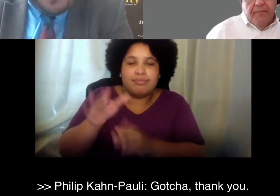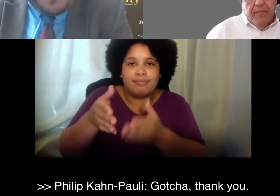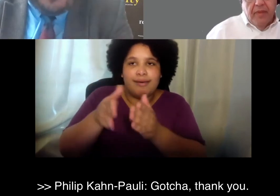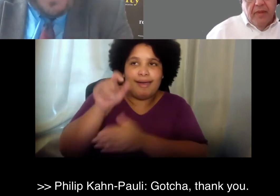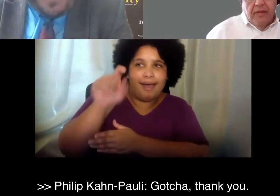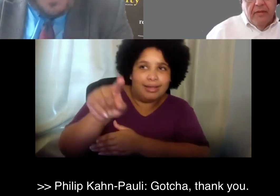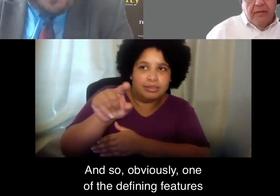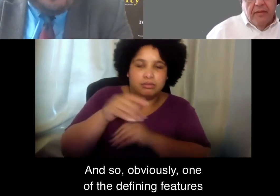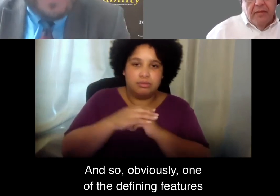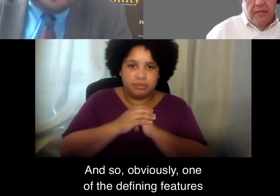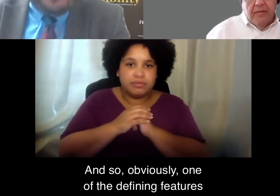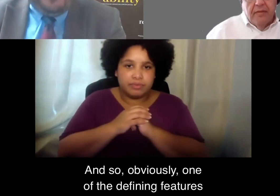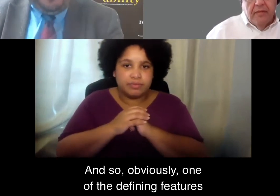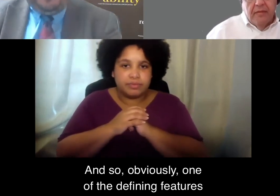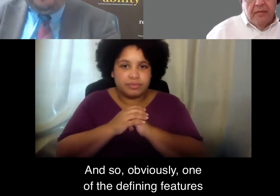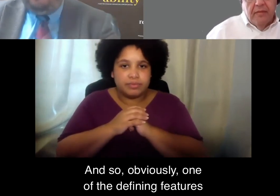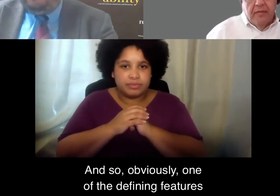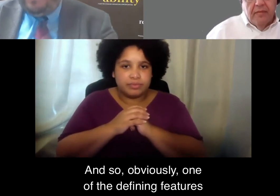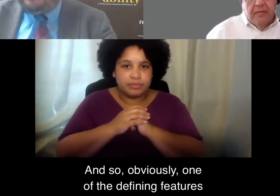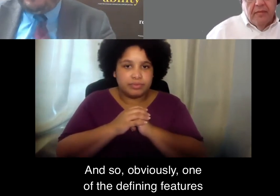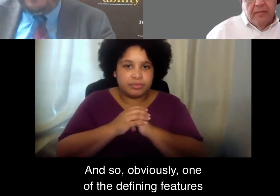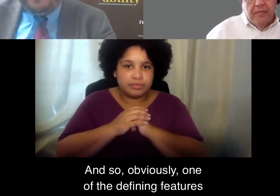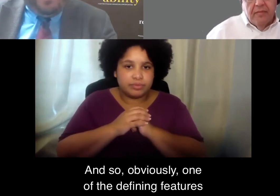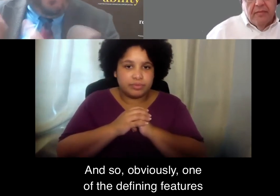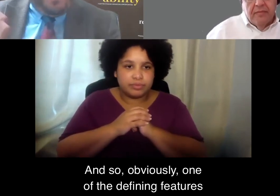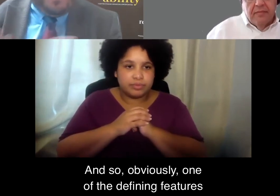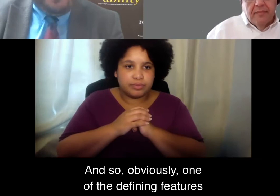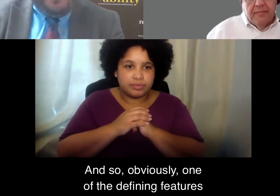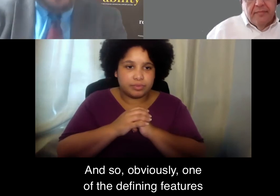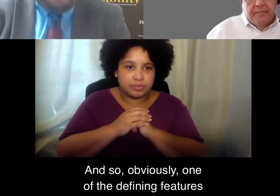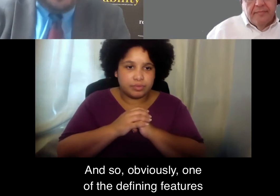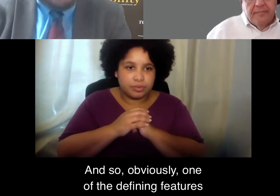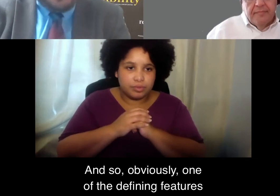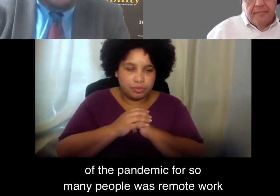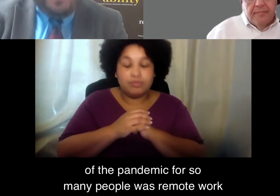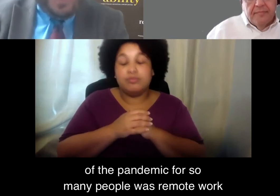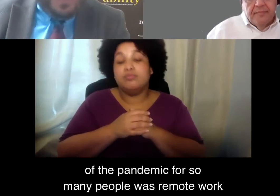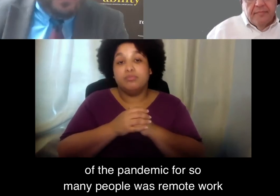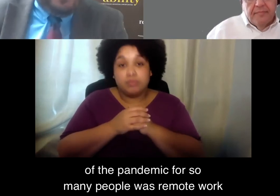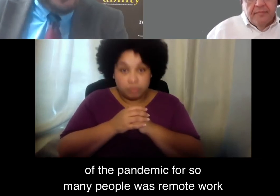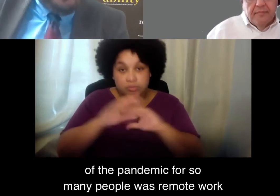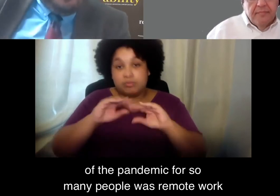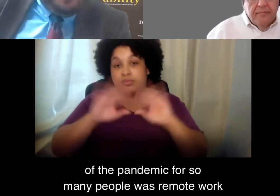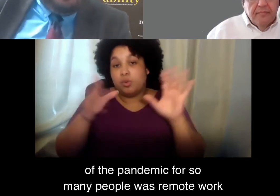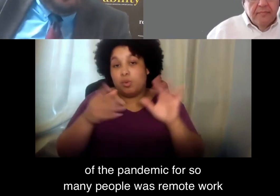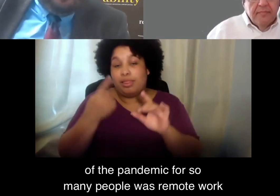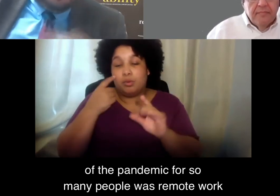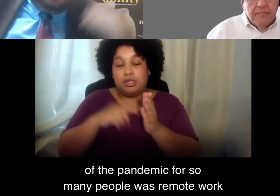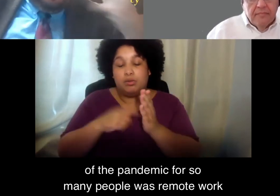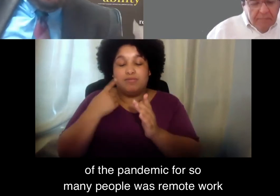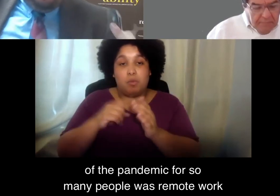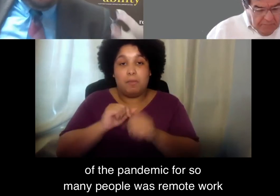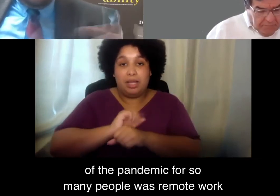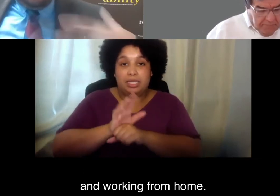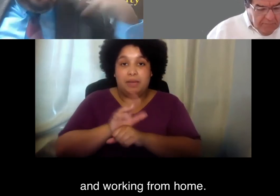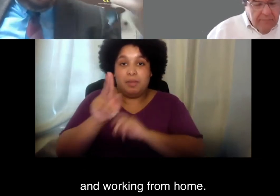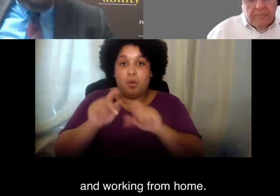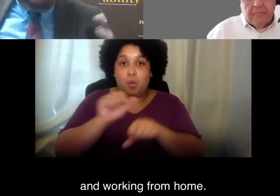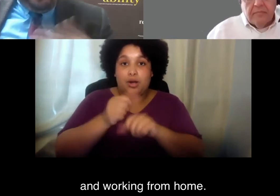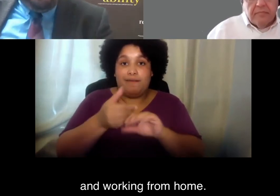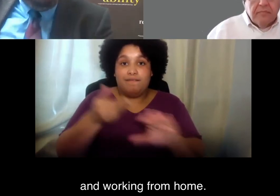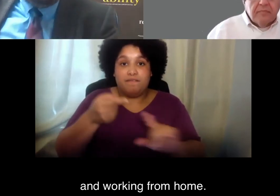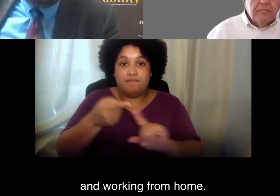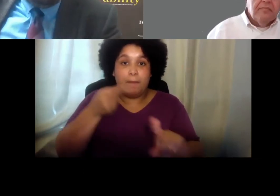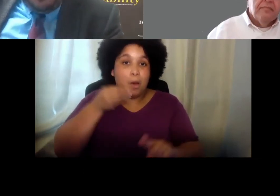Gotcha. Thank you. And so, obviously, one of the defining features of the pandemic for so many people was remote work and working